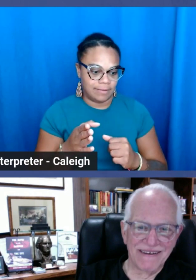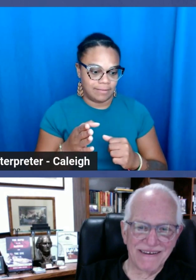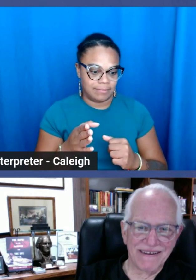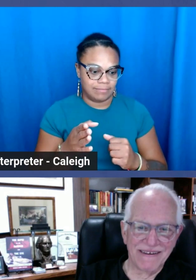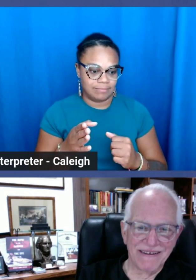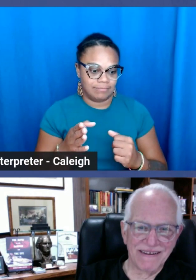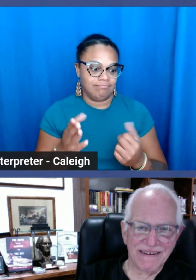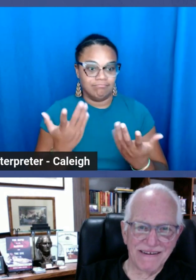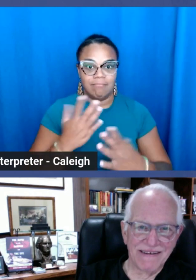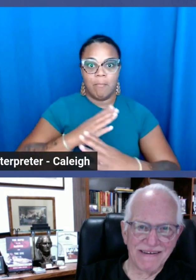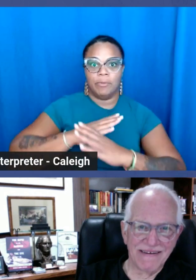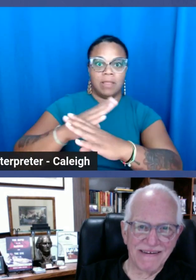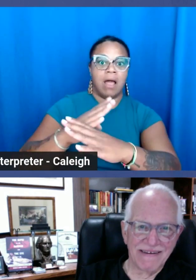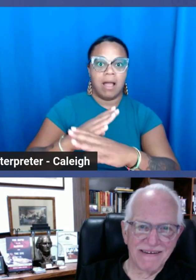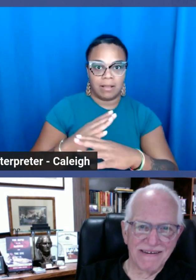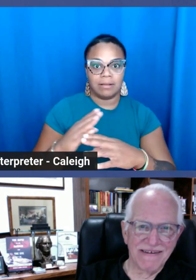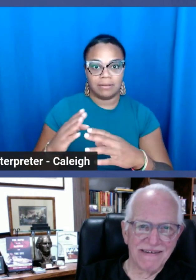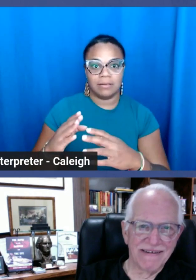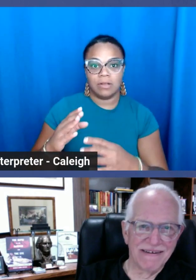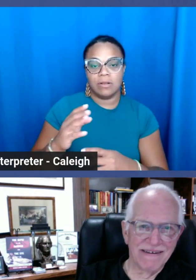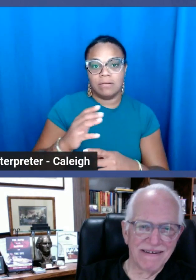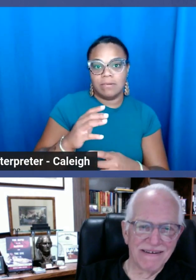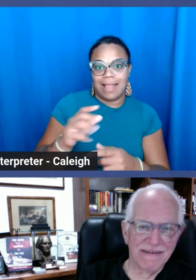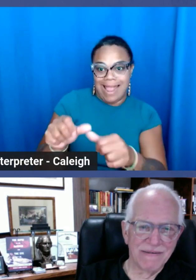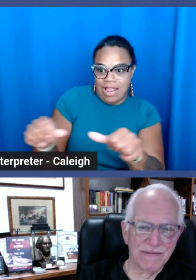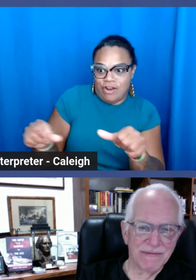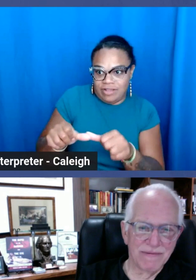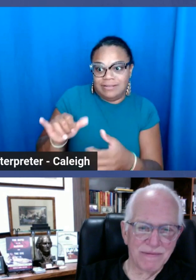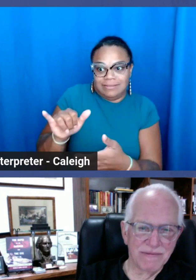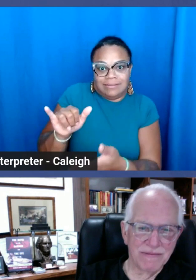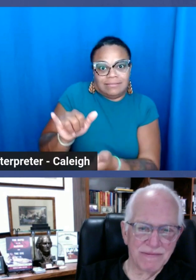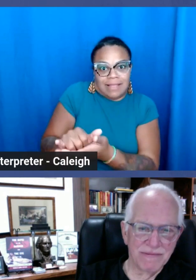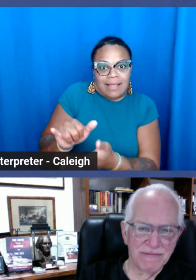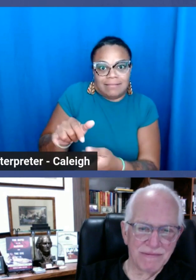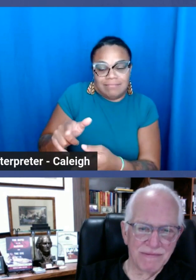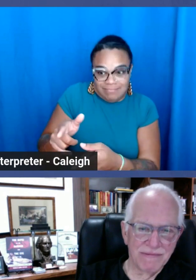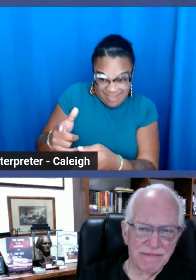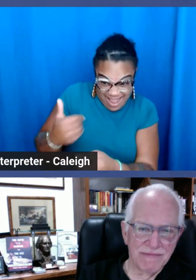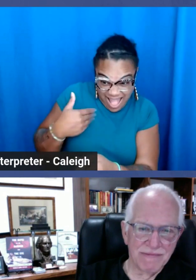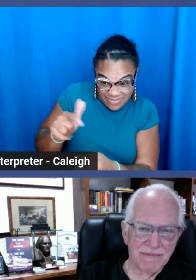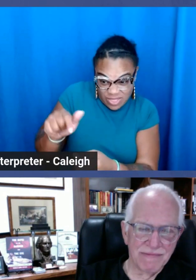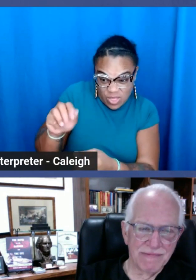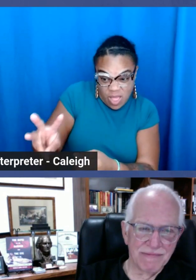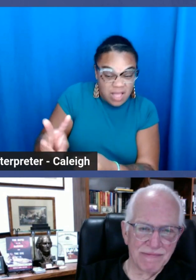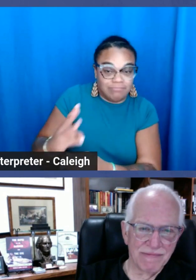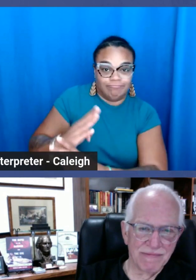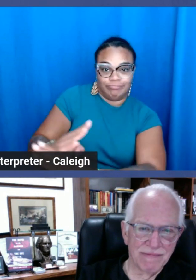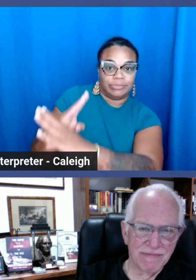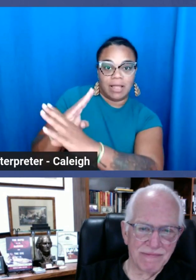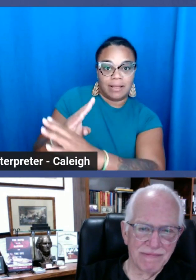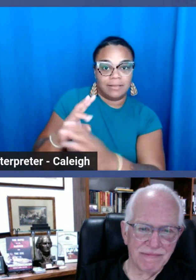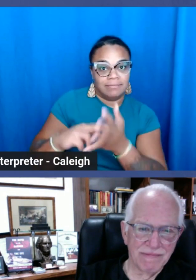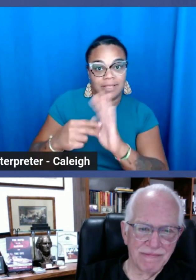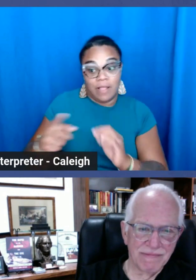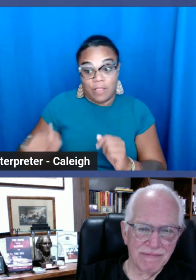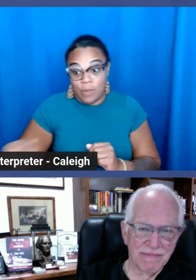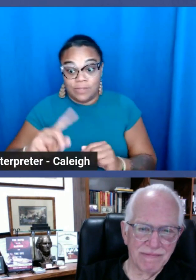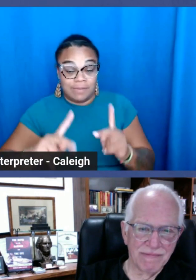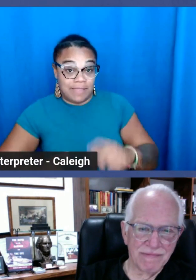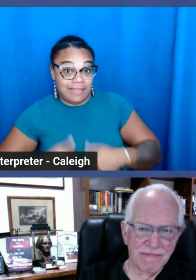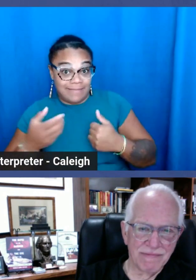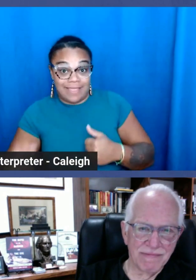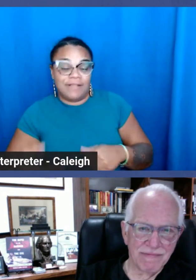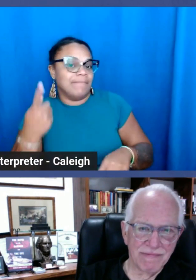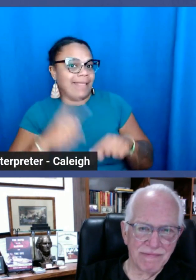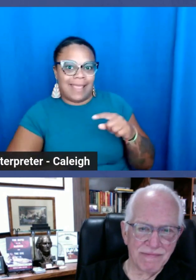geo-blocking the territories where these laws have been passed. In other words, not allowing citizens to get access to sexually oriented materials in